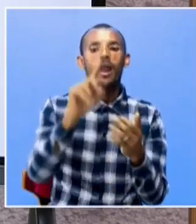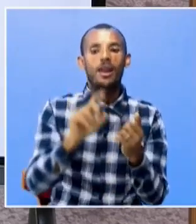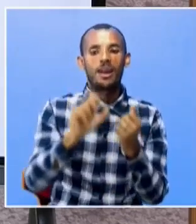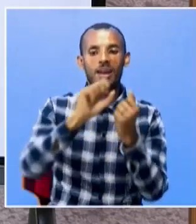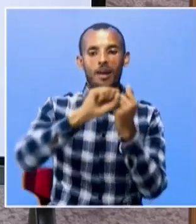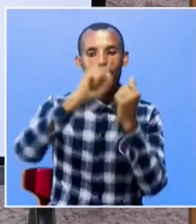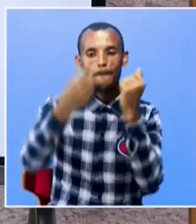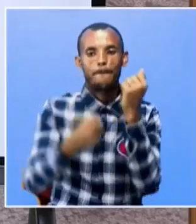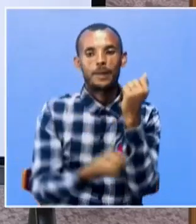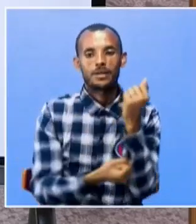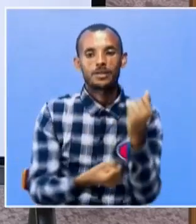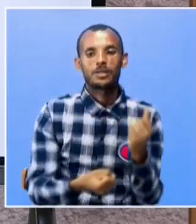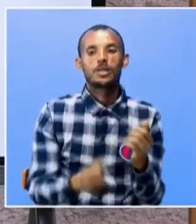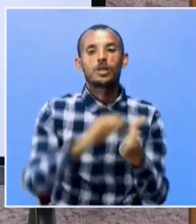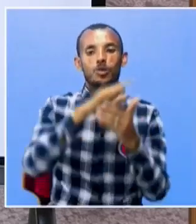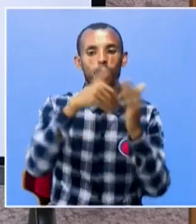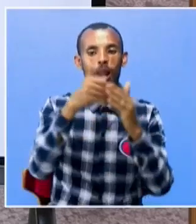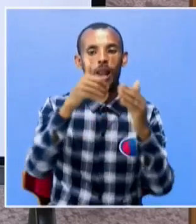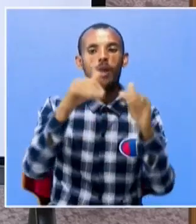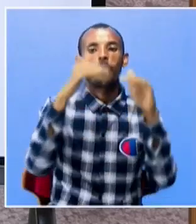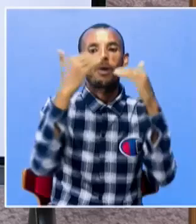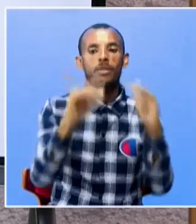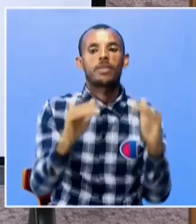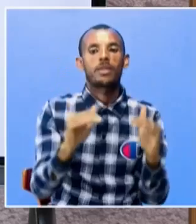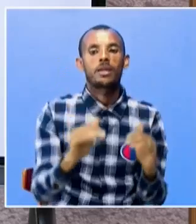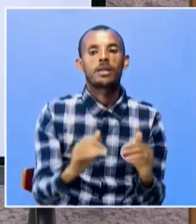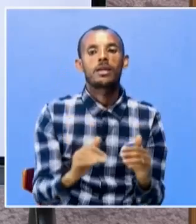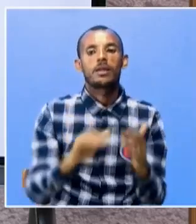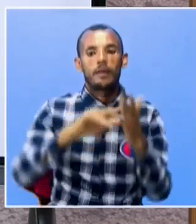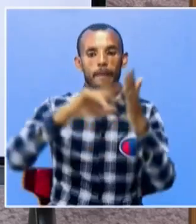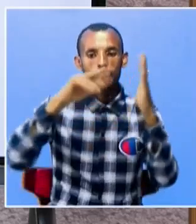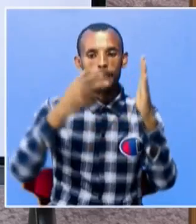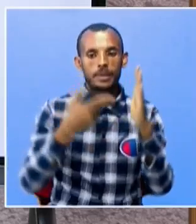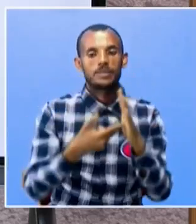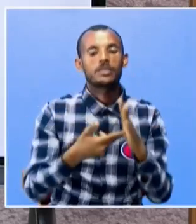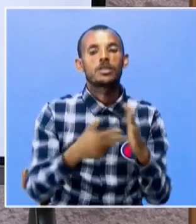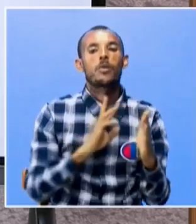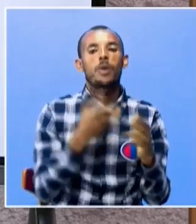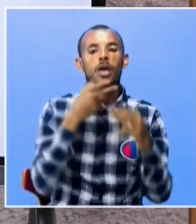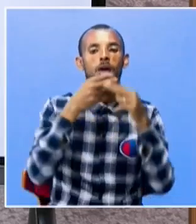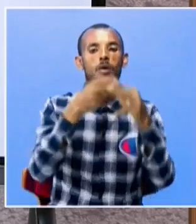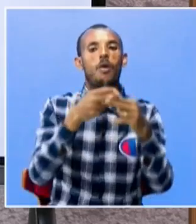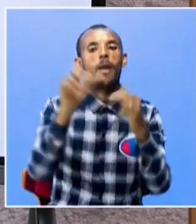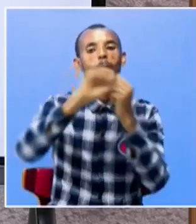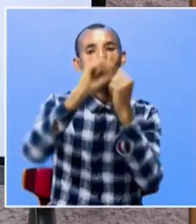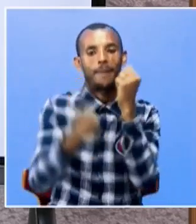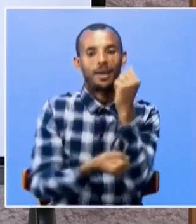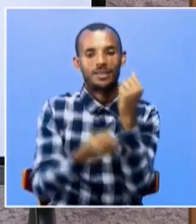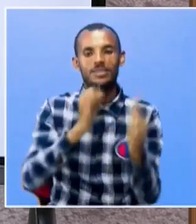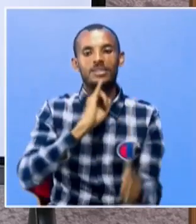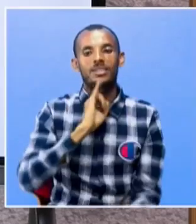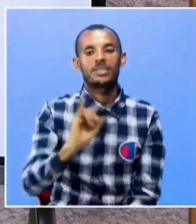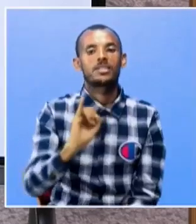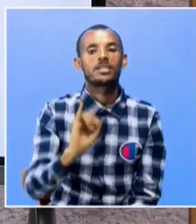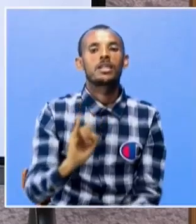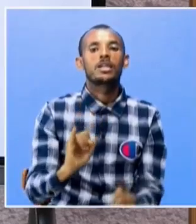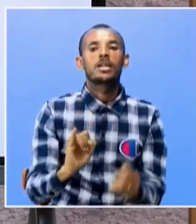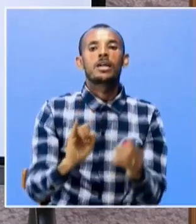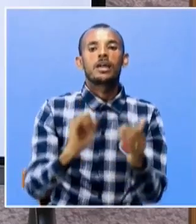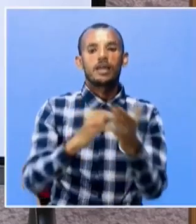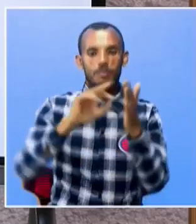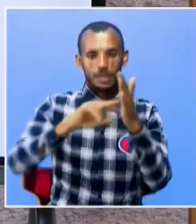is a total quantity. So total quantity, we call it the base. Base it's a